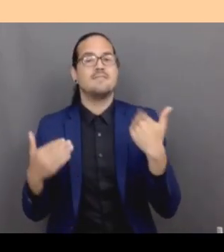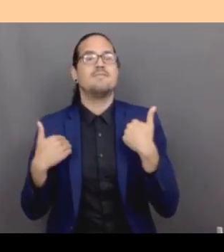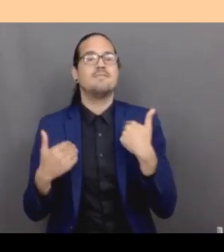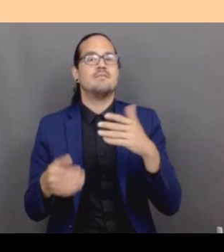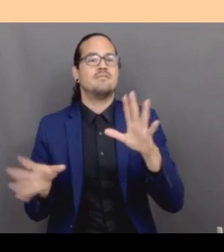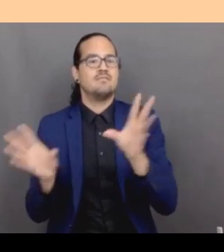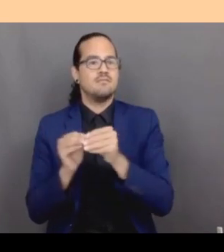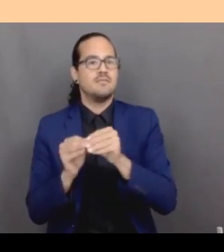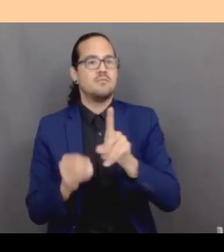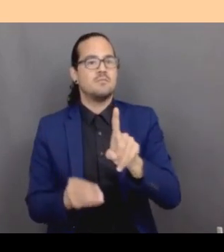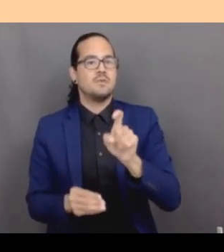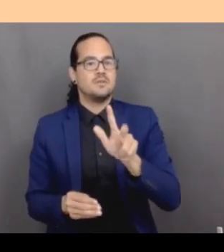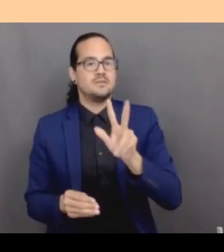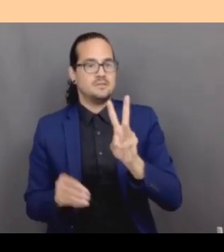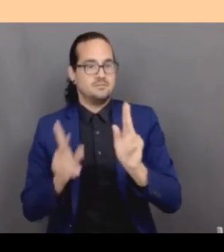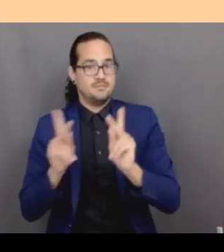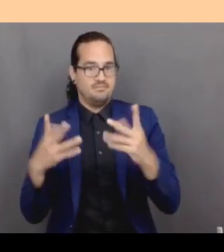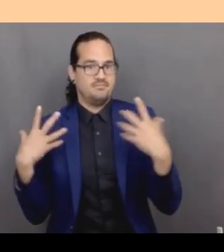gained significant